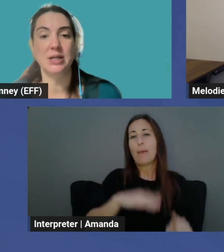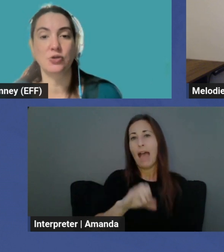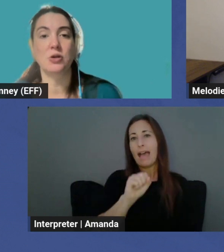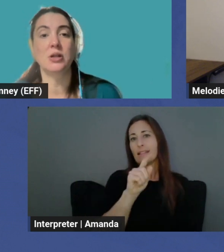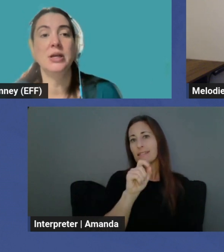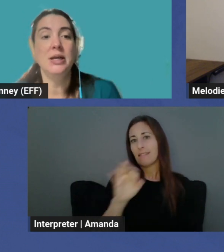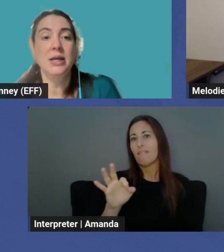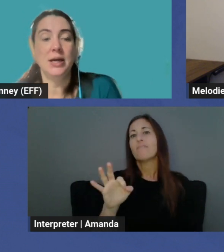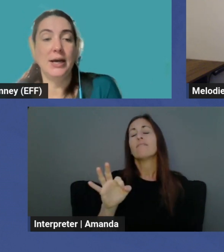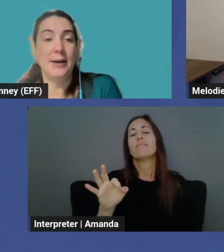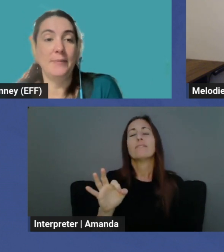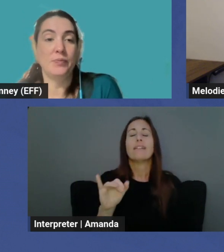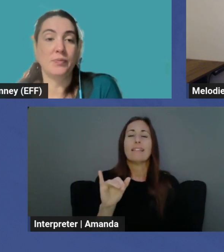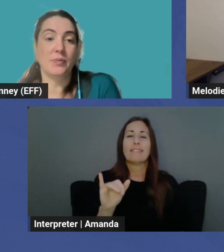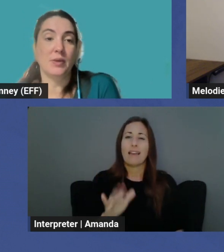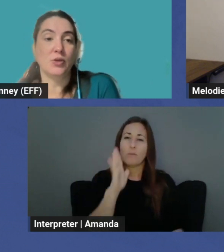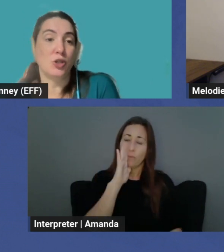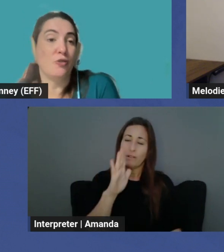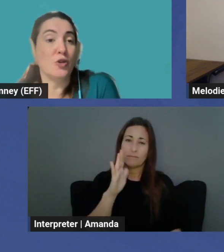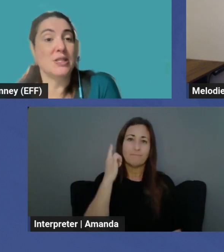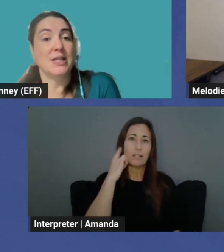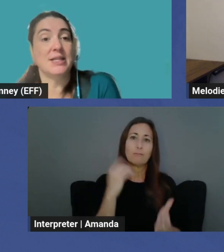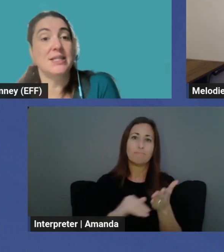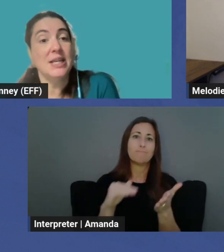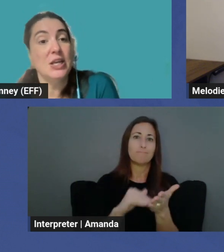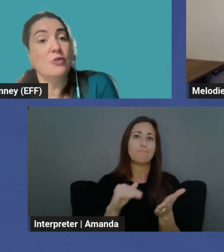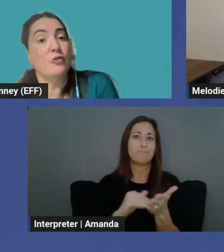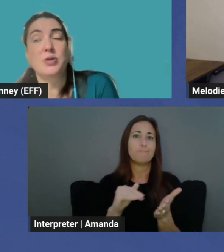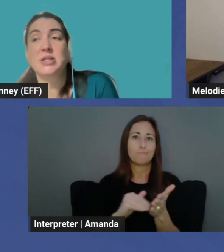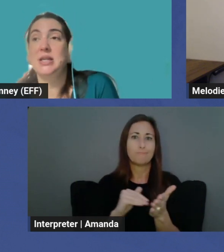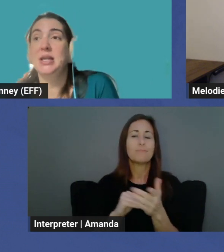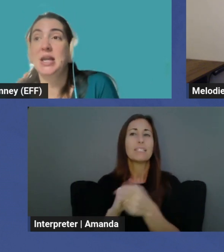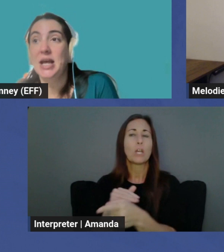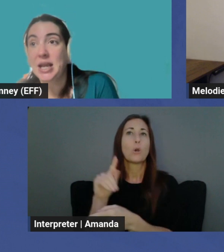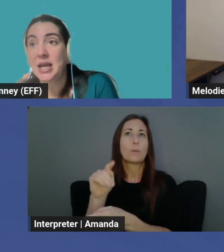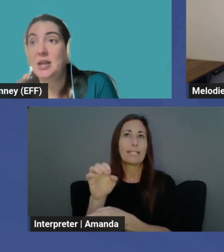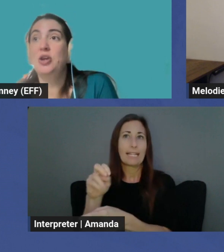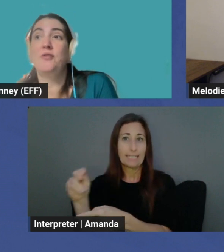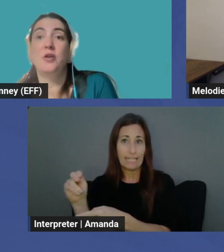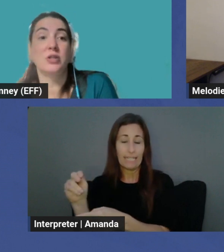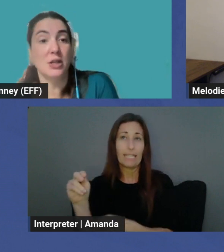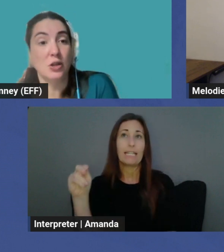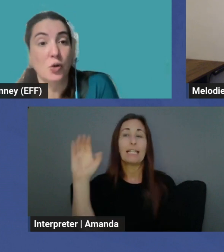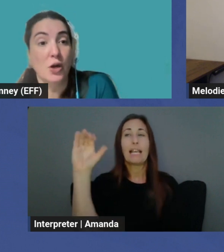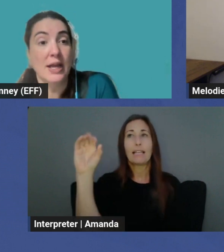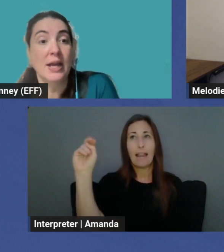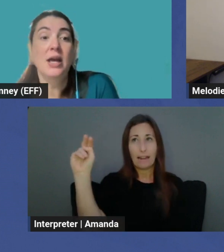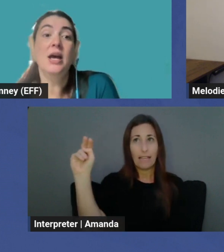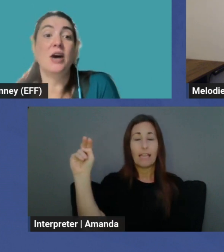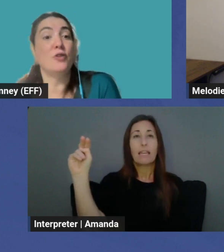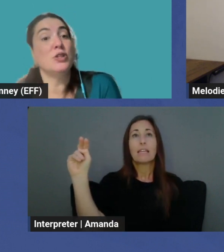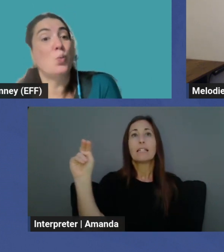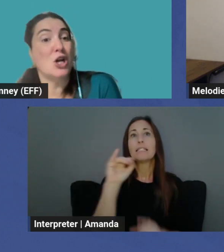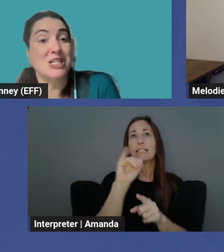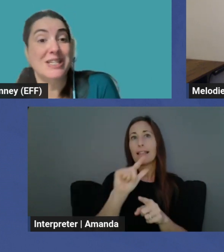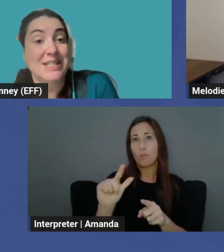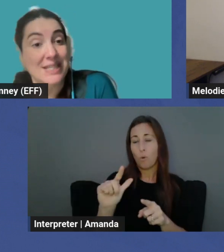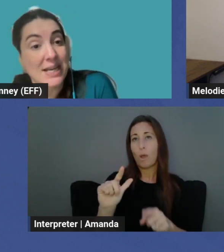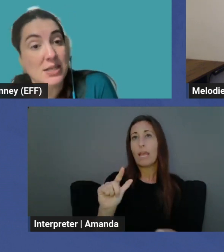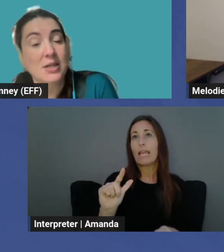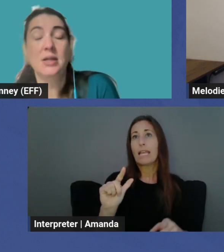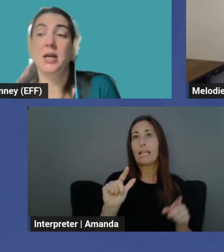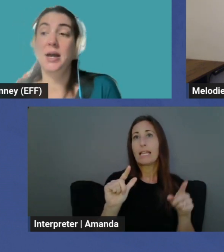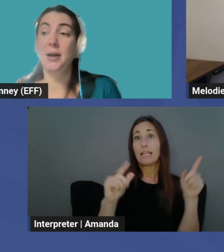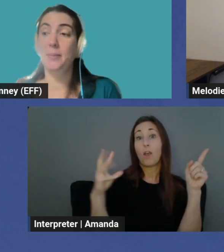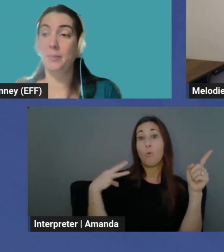pretty central. So folks in Tennessee, folks in Connecticut, folks in Illinois, folks in Washington